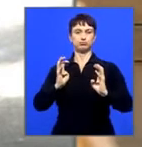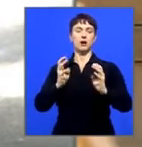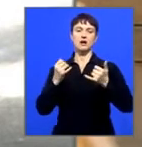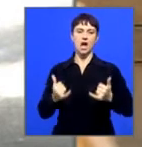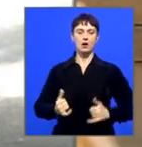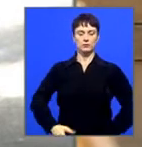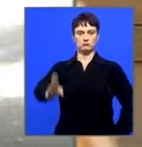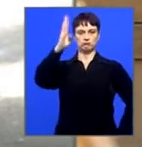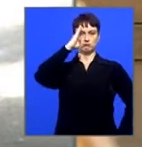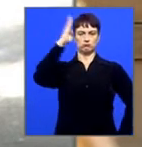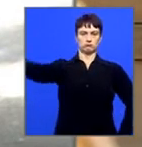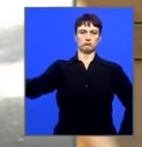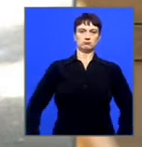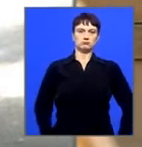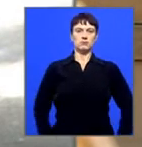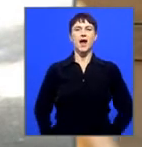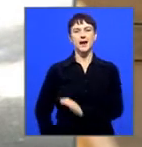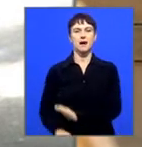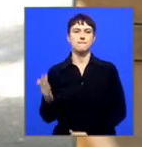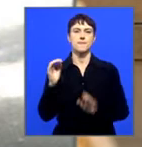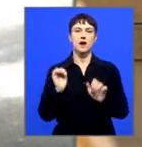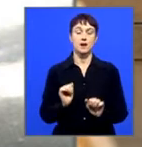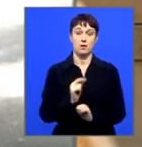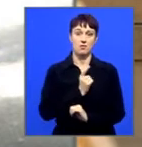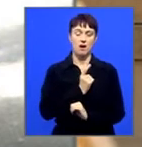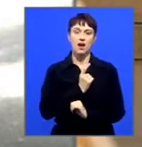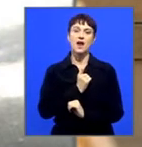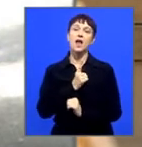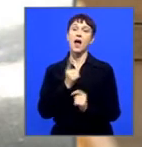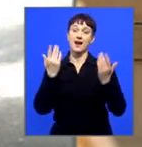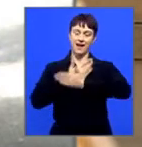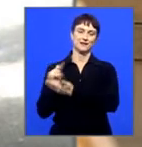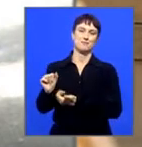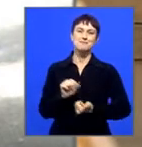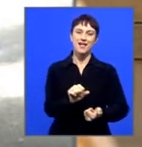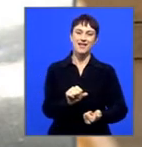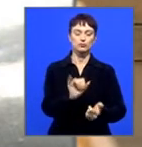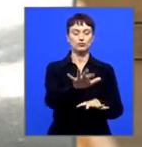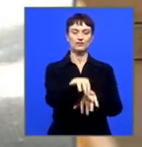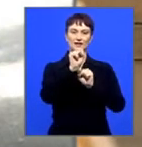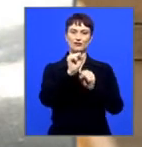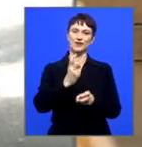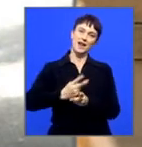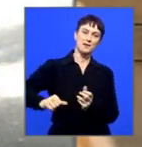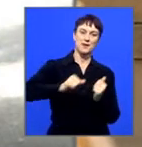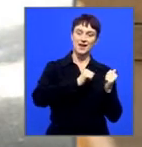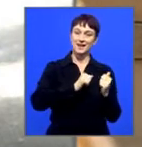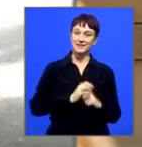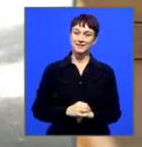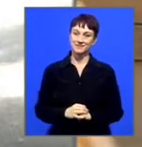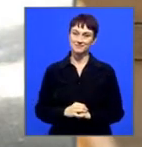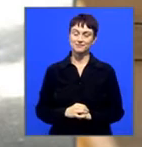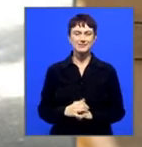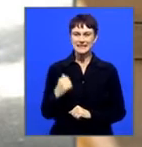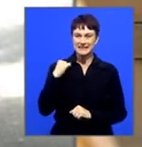removal of the body and to take the body back to one military hospital. All right. And yesterday, I was watching a conversation